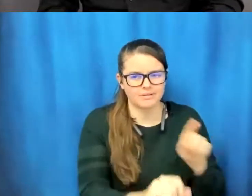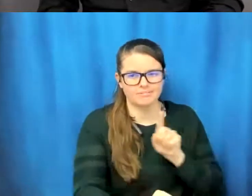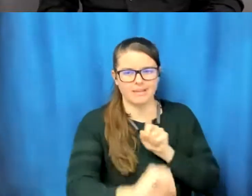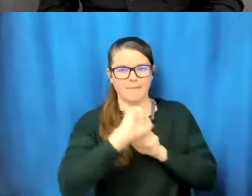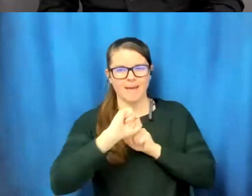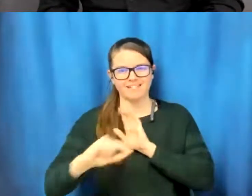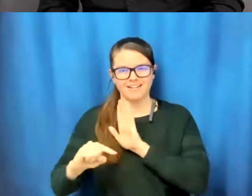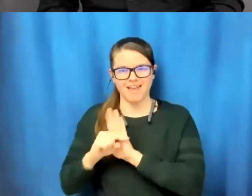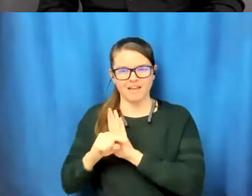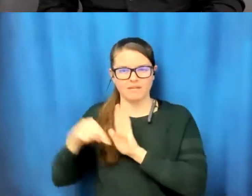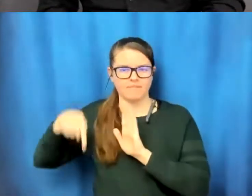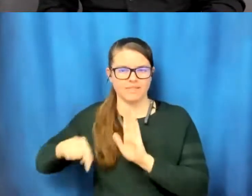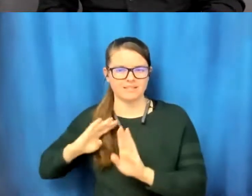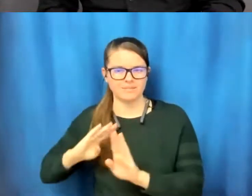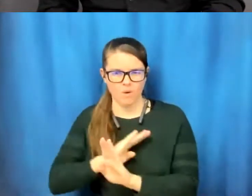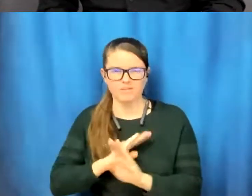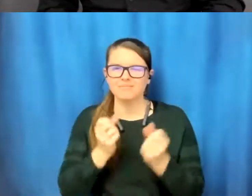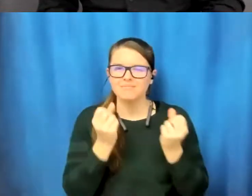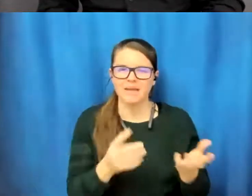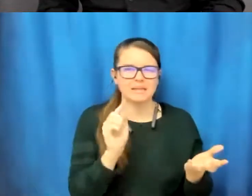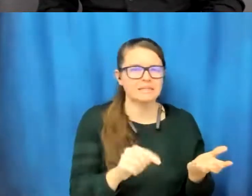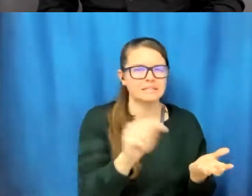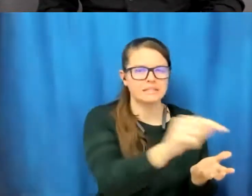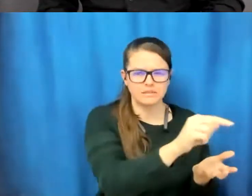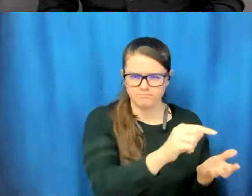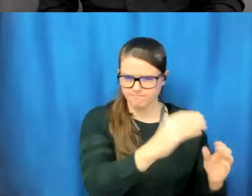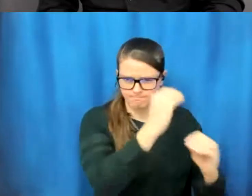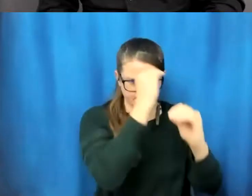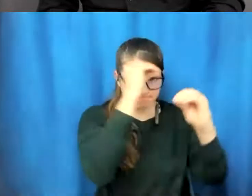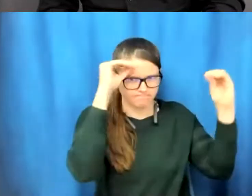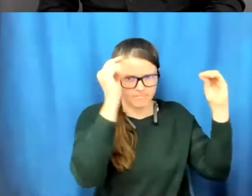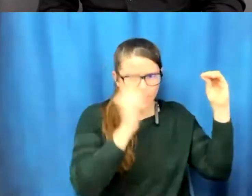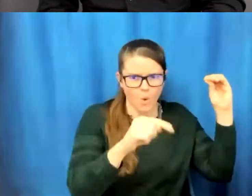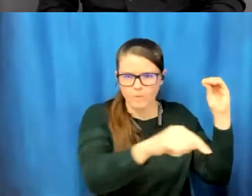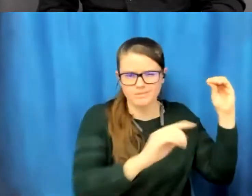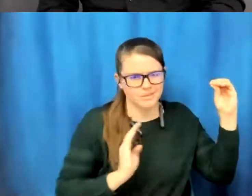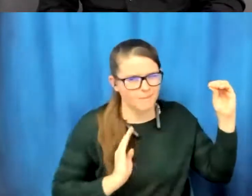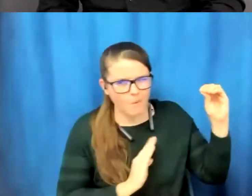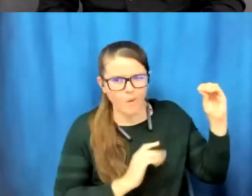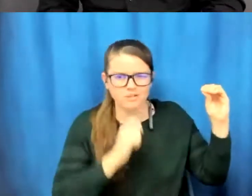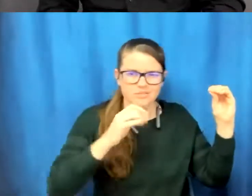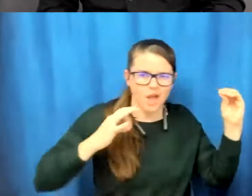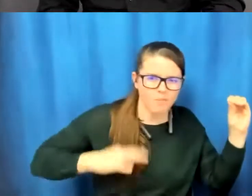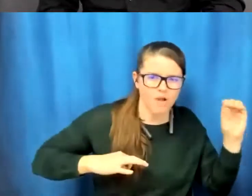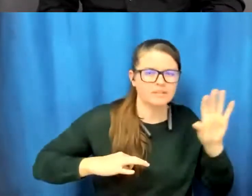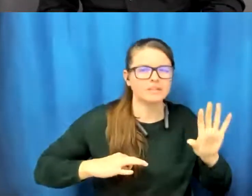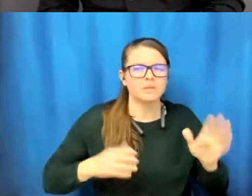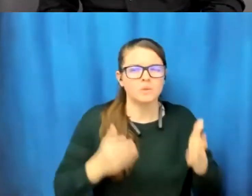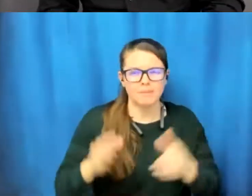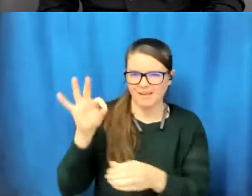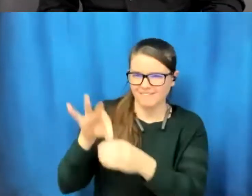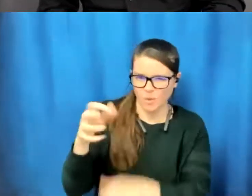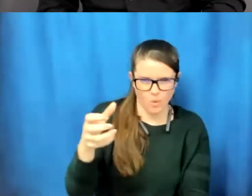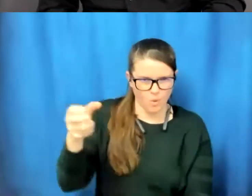And there's a lot out there that we don't know about. So maybe we should hold off until next